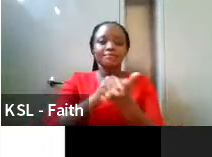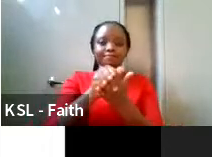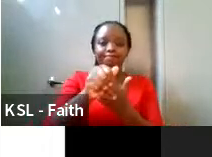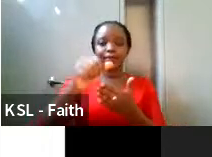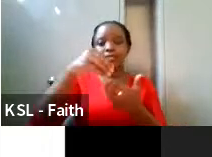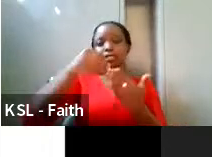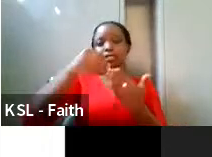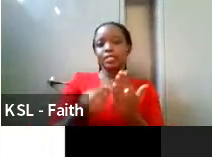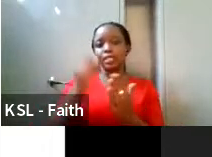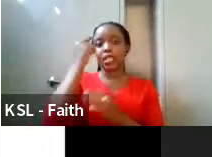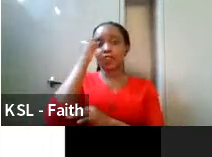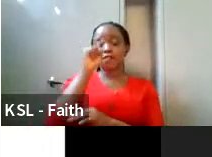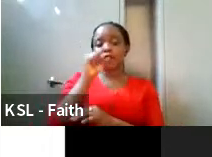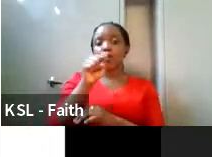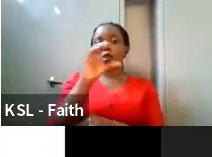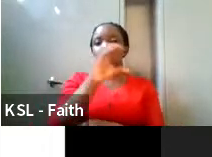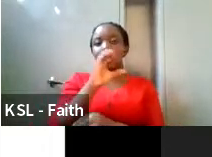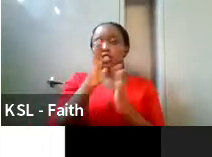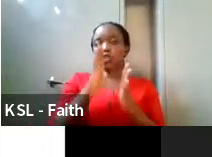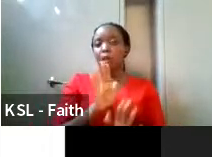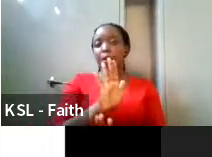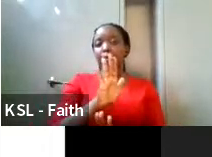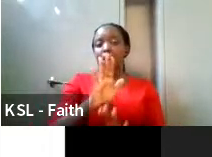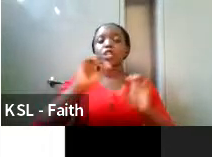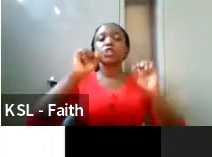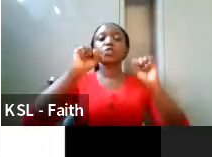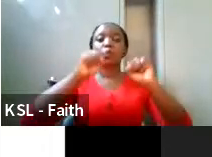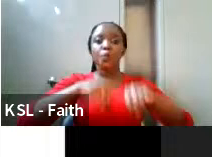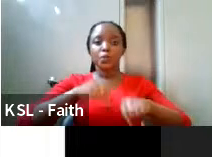the purposes of their customers to be able to